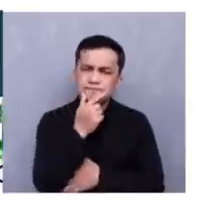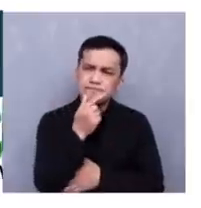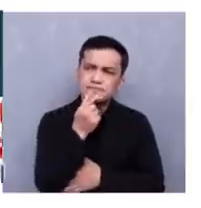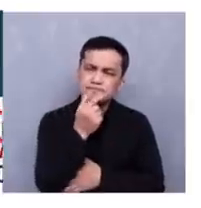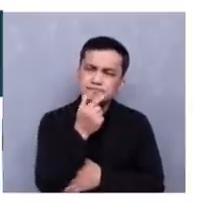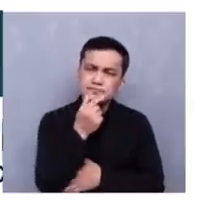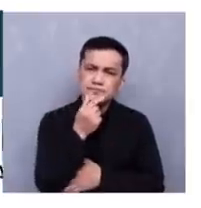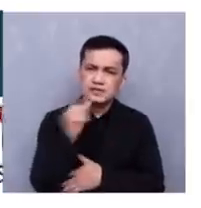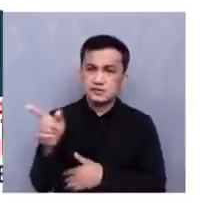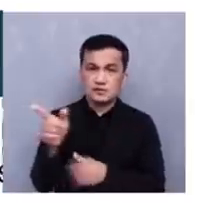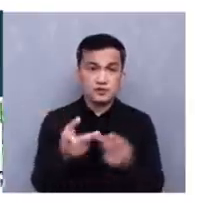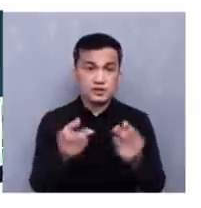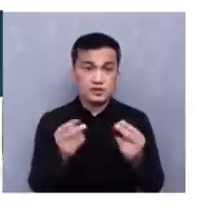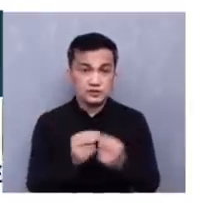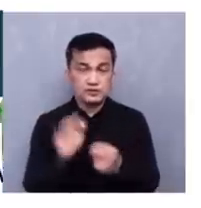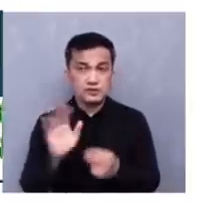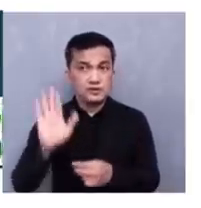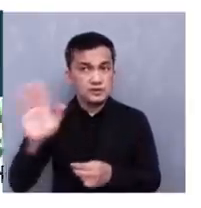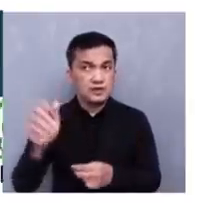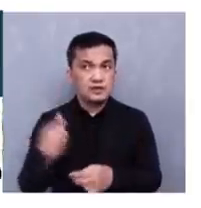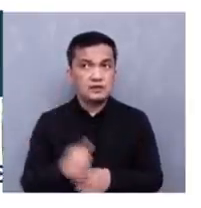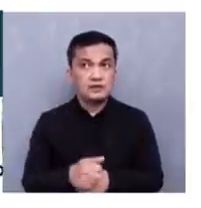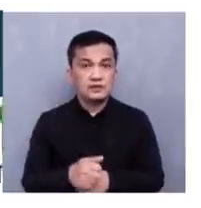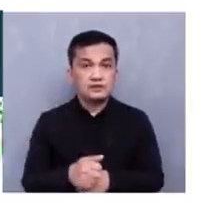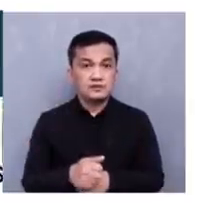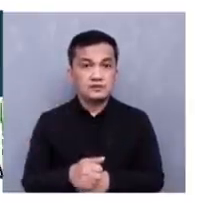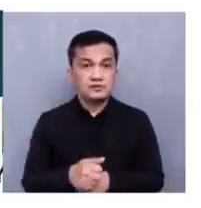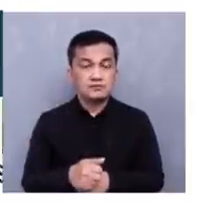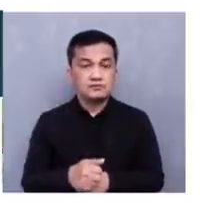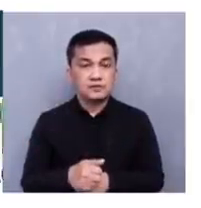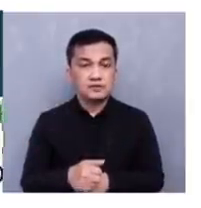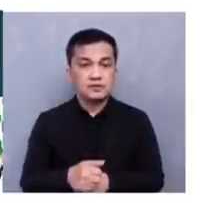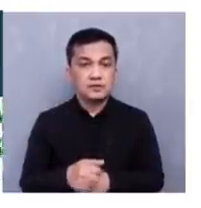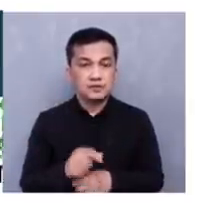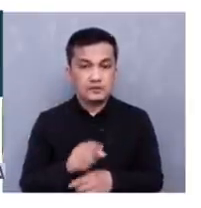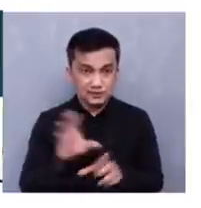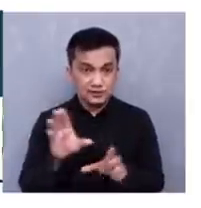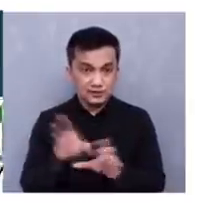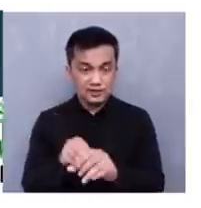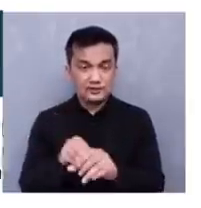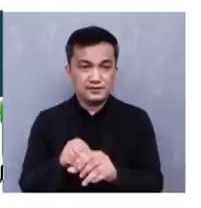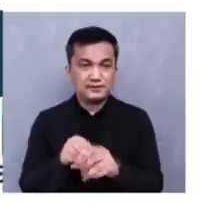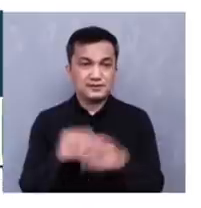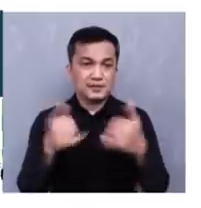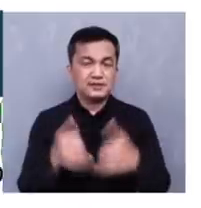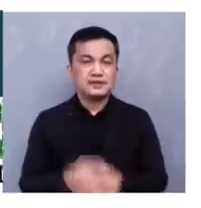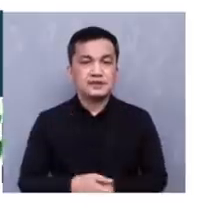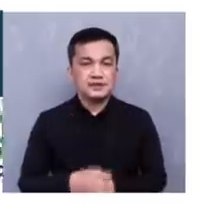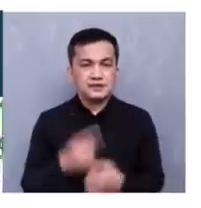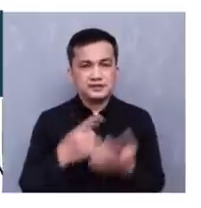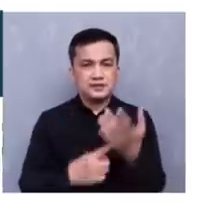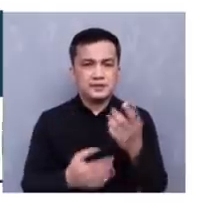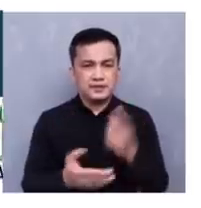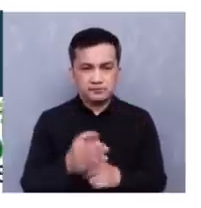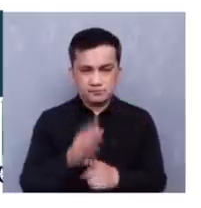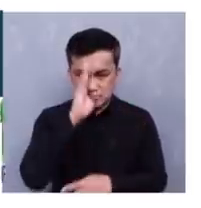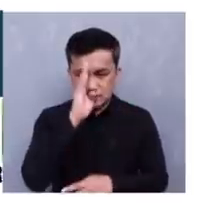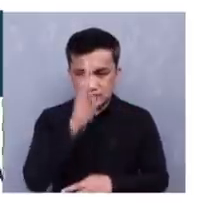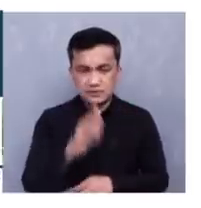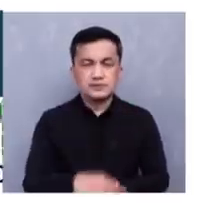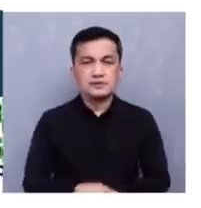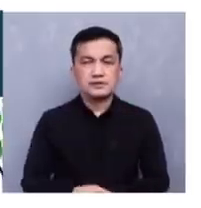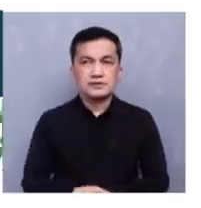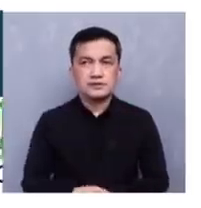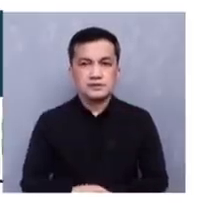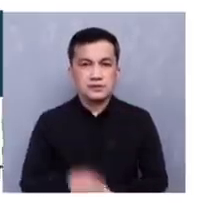nga, okay, gusto niyong, ano, de, sasali na lang ako sa fray dyan and debate directly with you if he